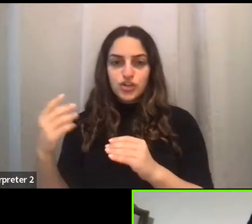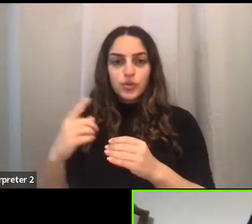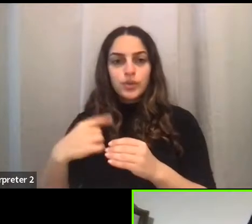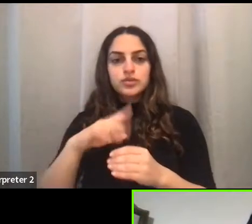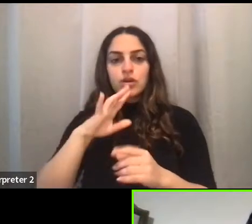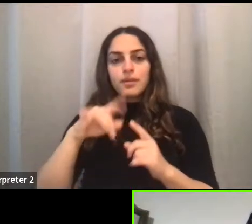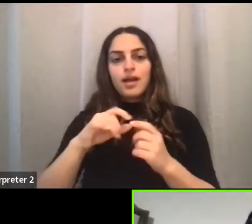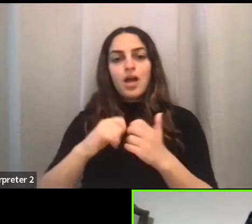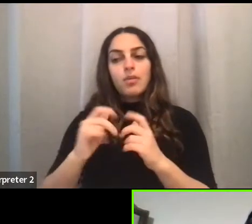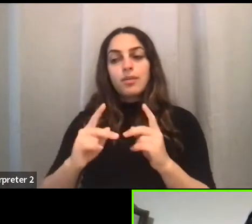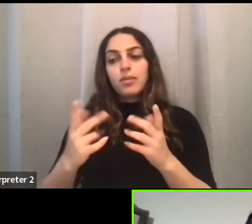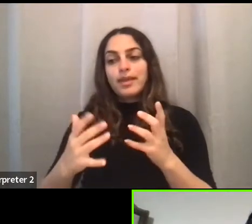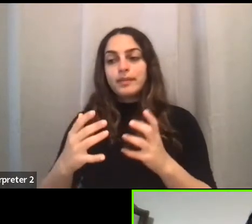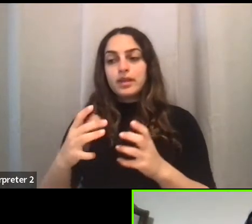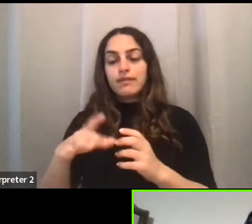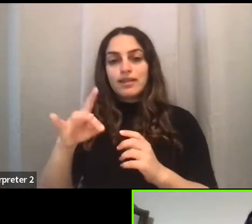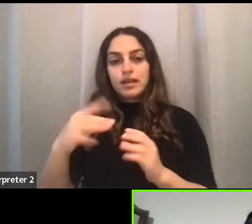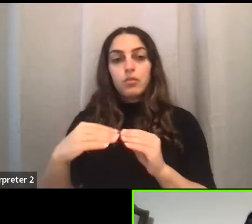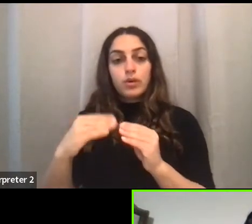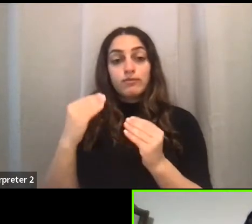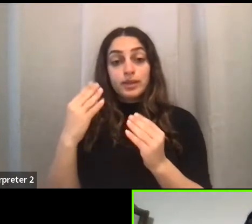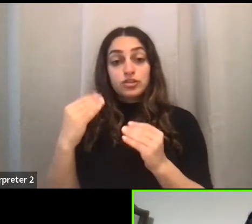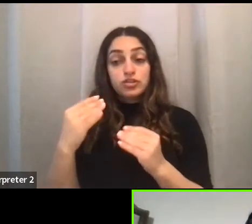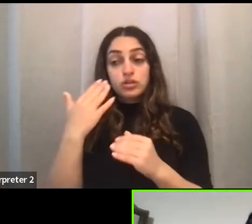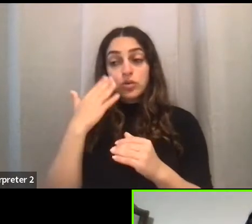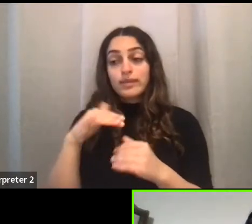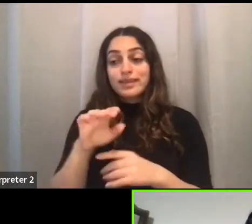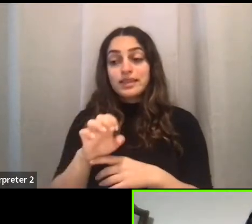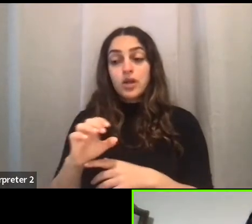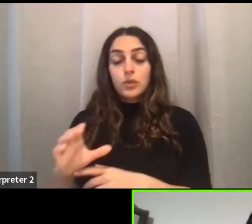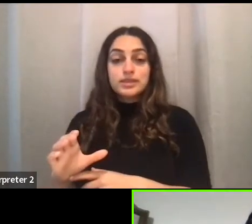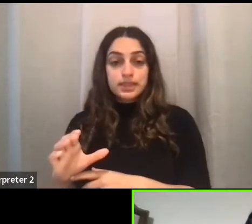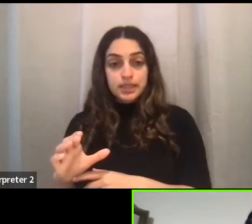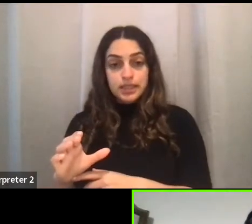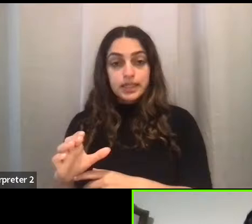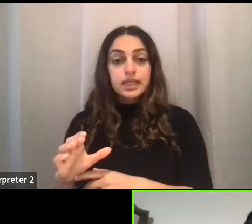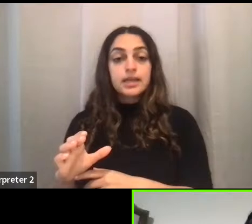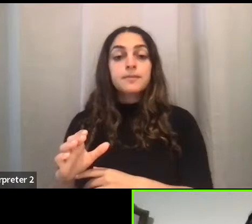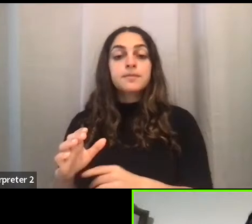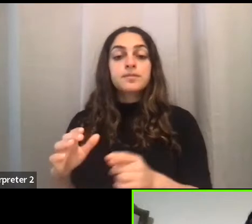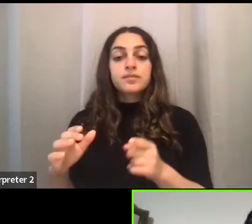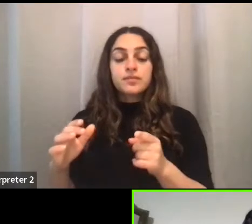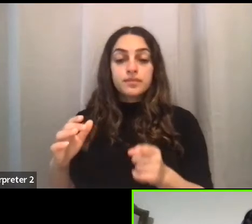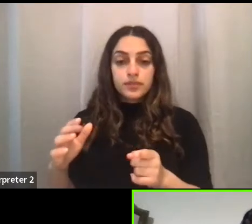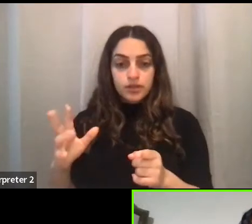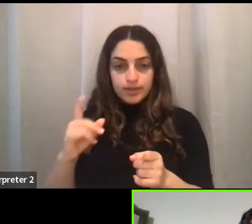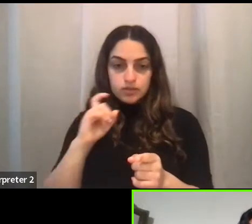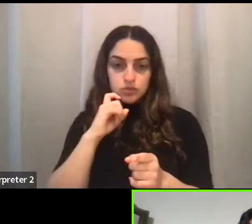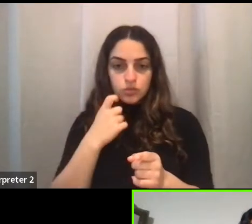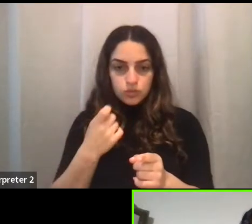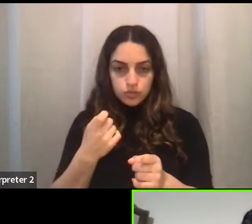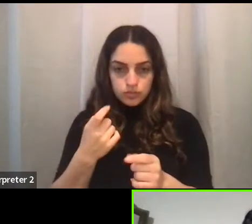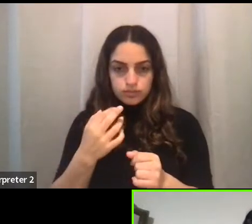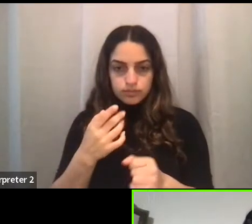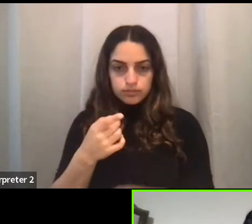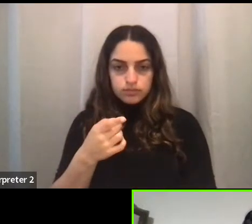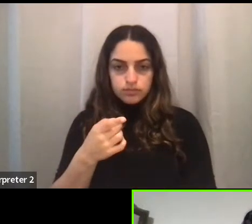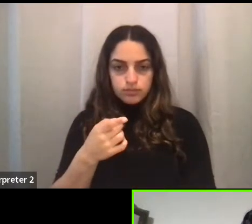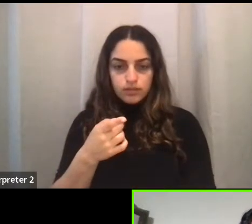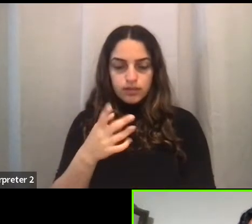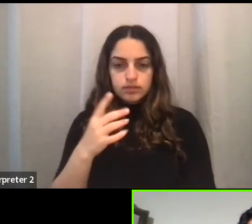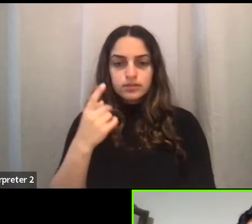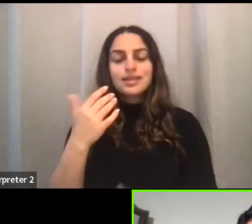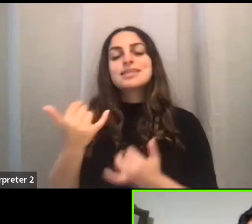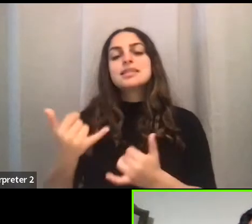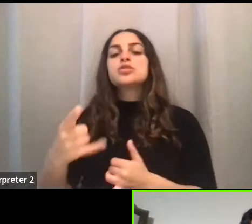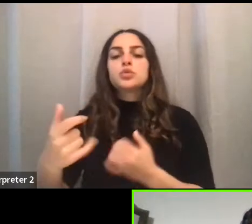be able to find out more and and know that the eeoc exists uh you know as a tool to support um workers and fighting